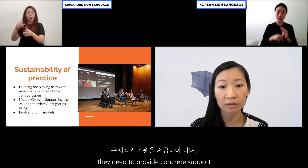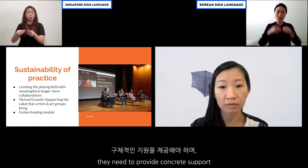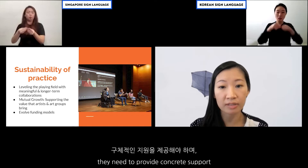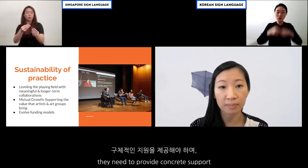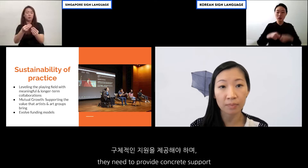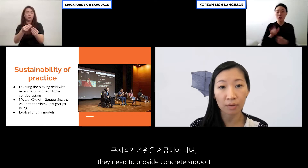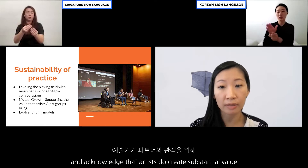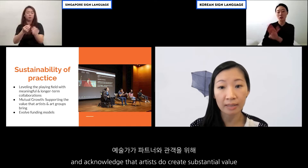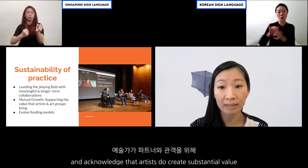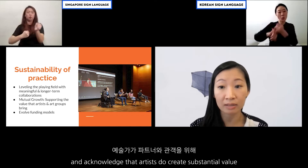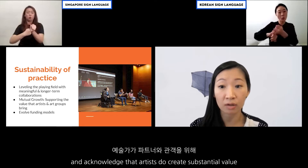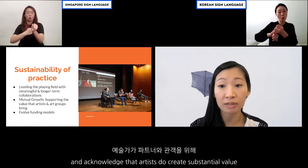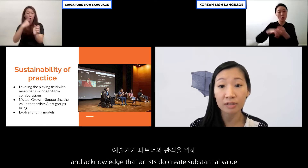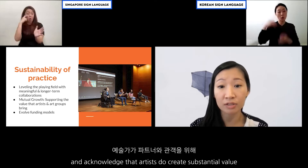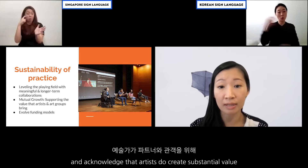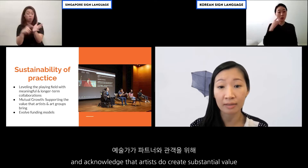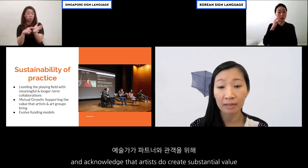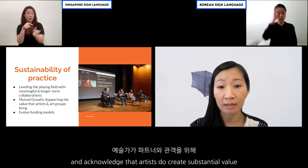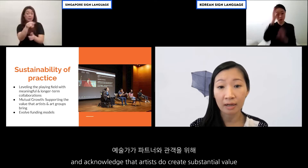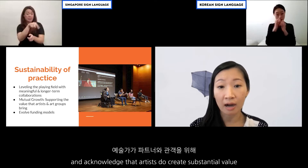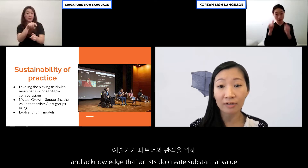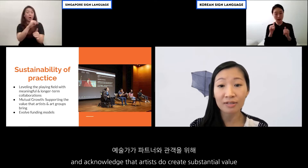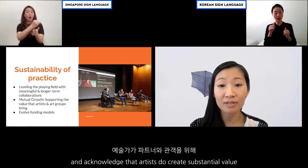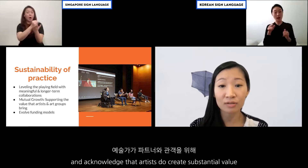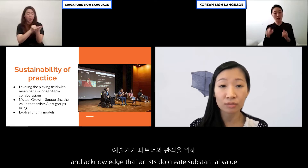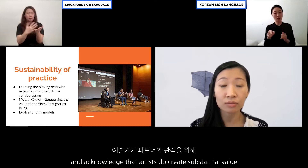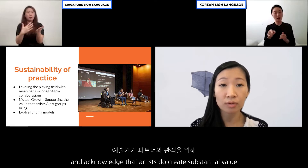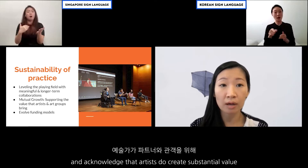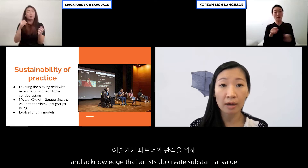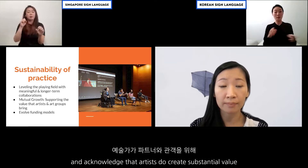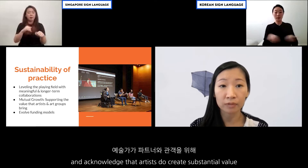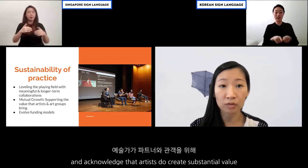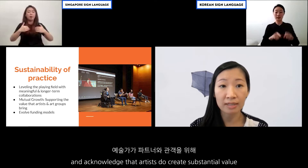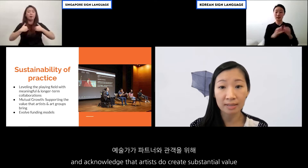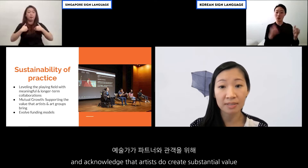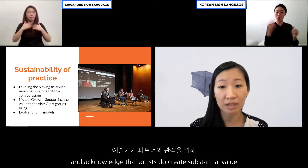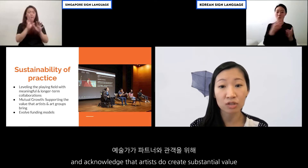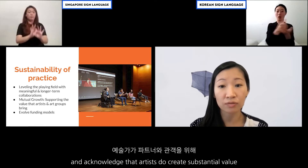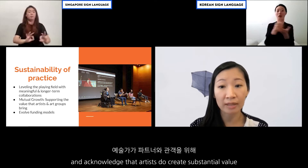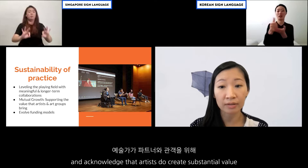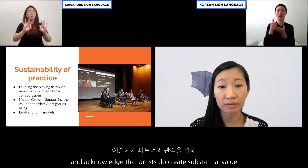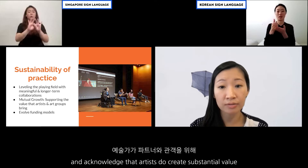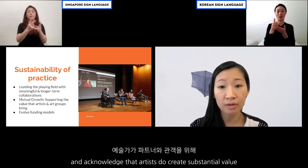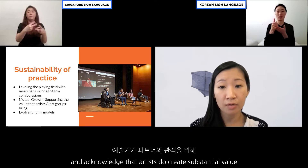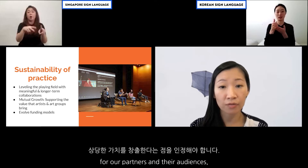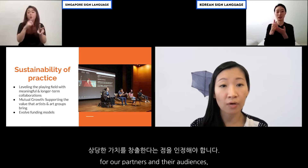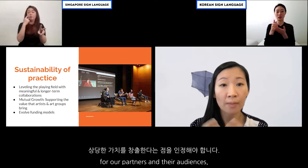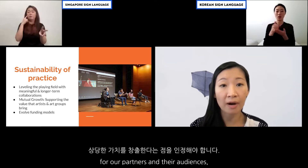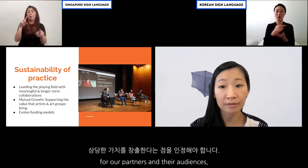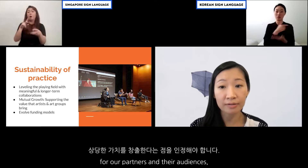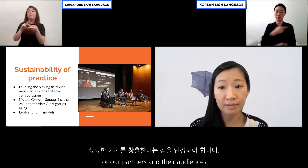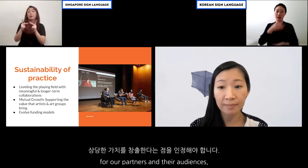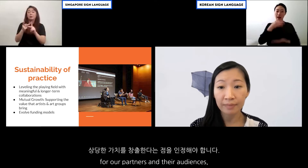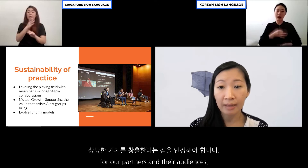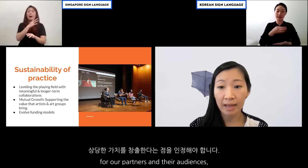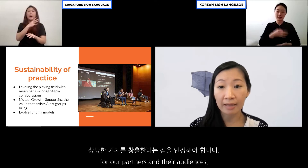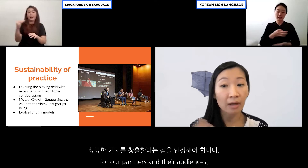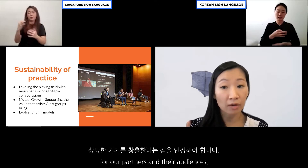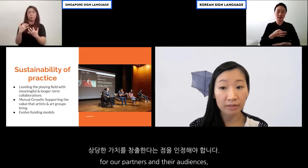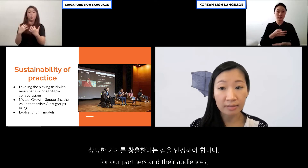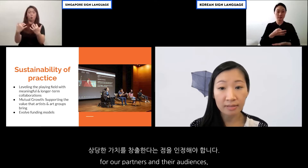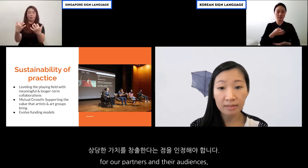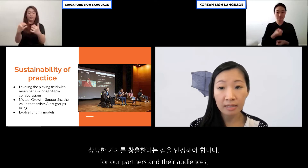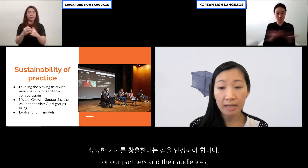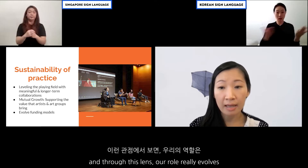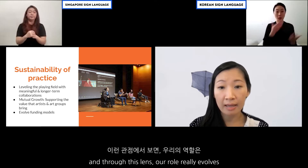provide concrete support and acknowledge that artists do create substantial value for our partners and